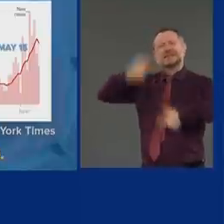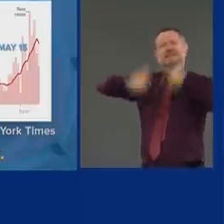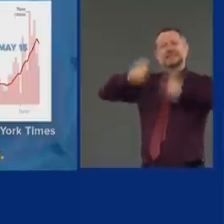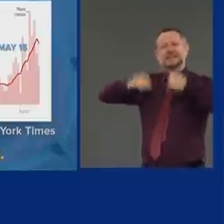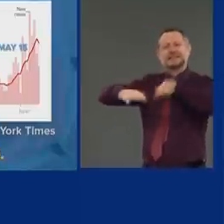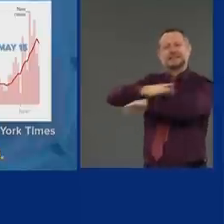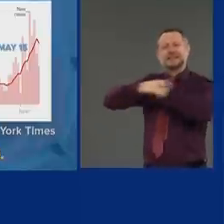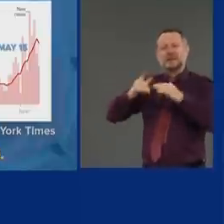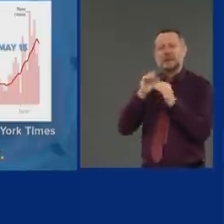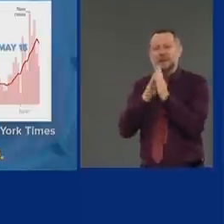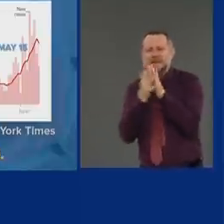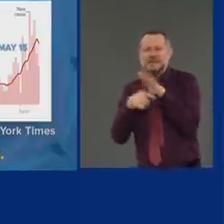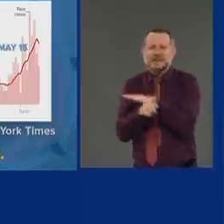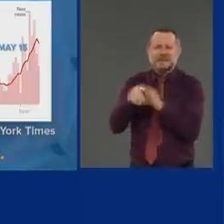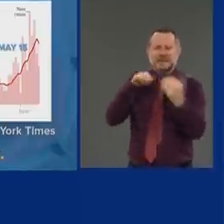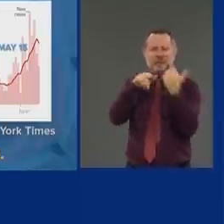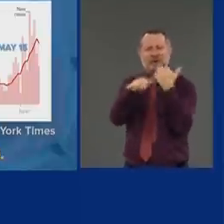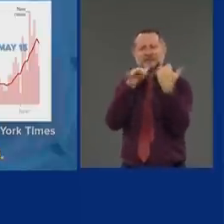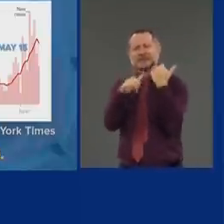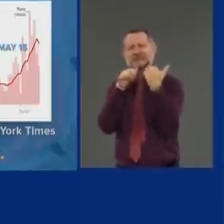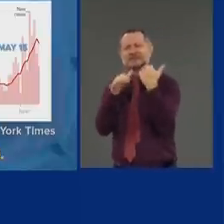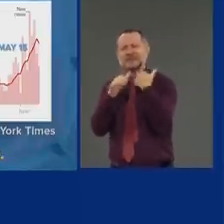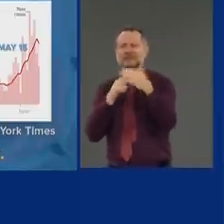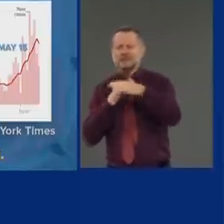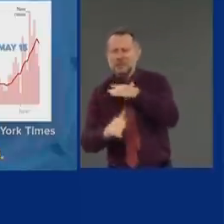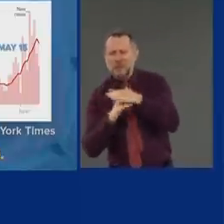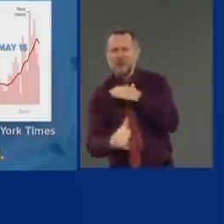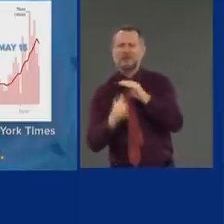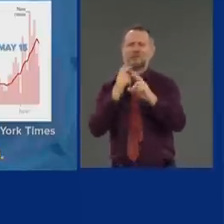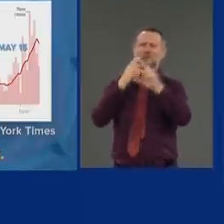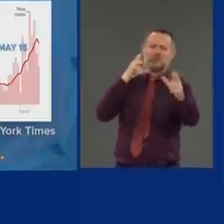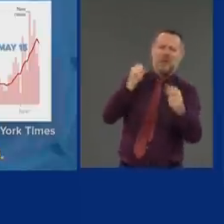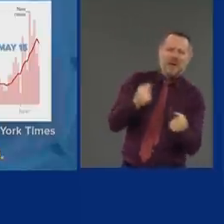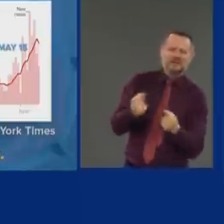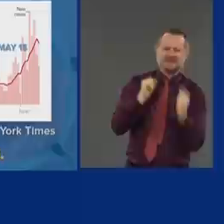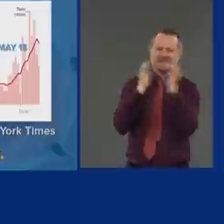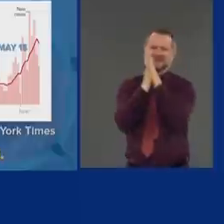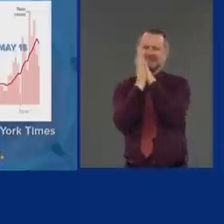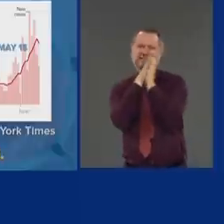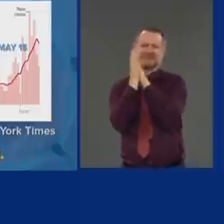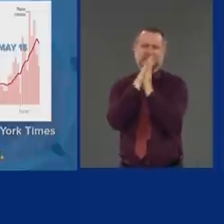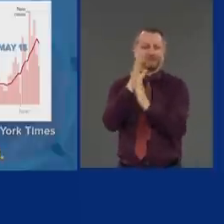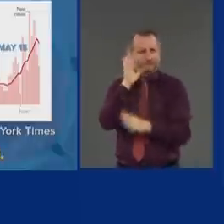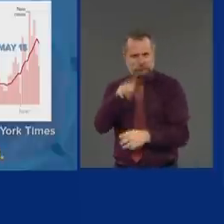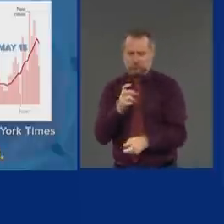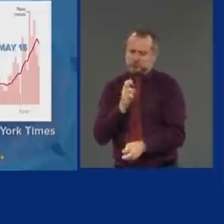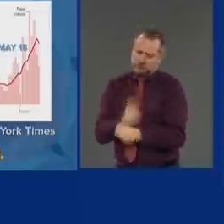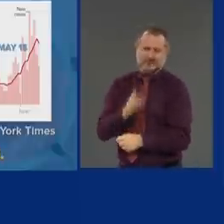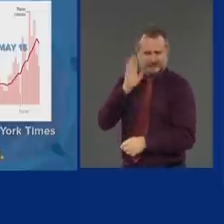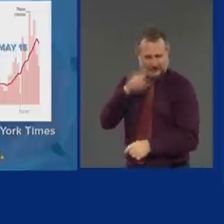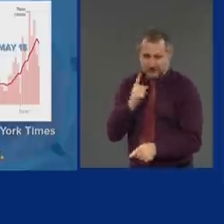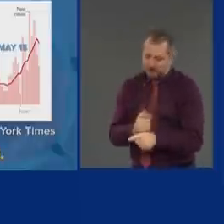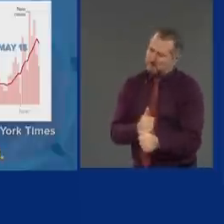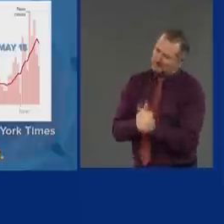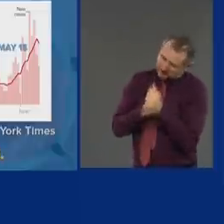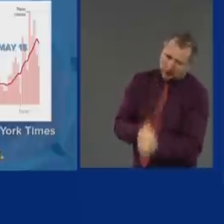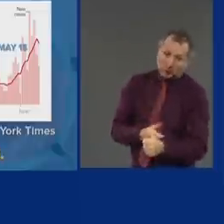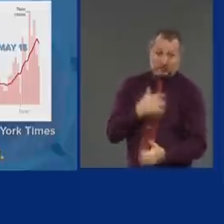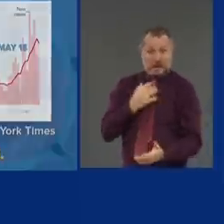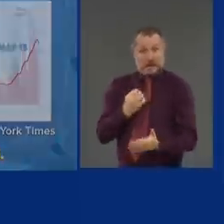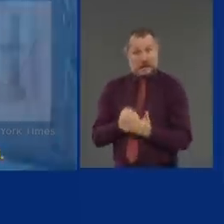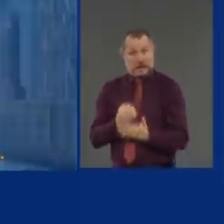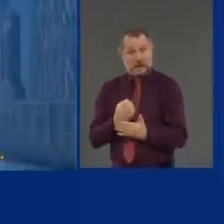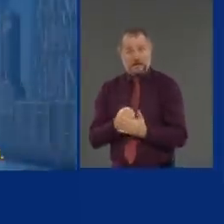it has to be done right. And we have to stay disciplined. And the evidence is all around us what